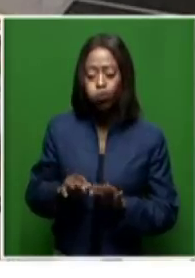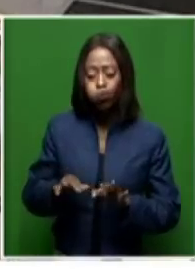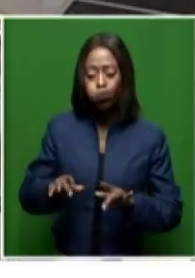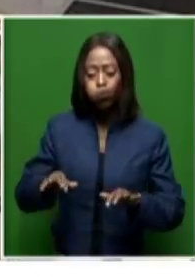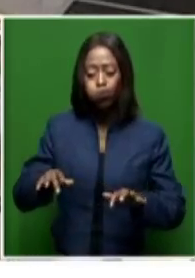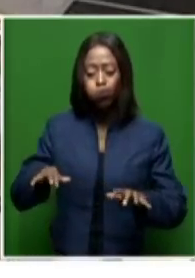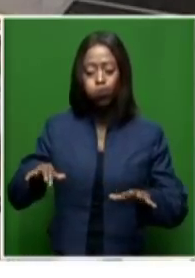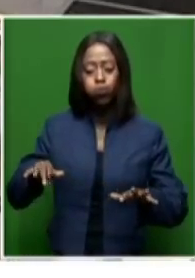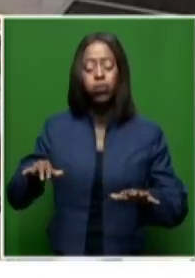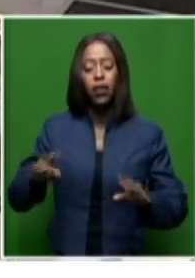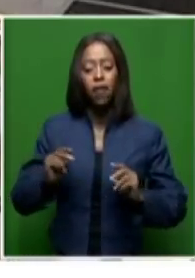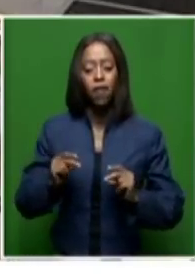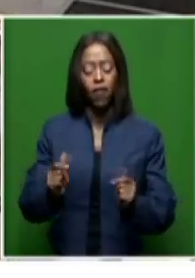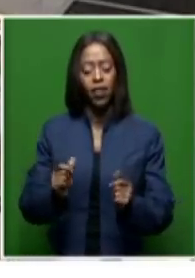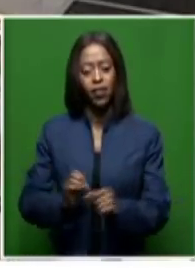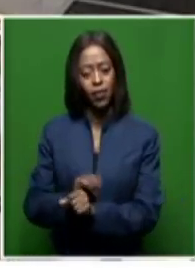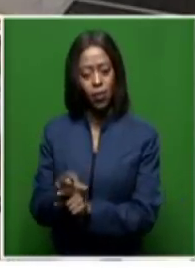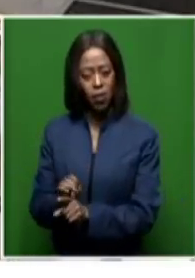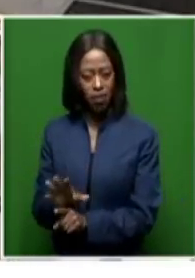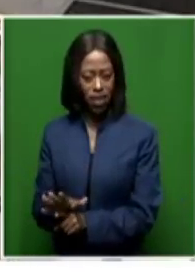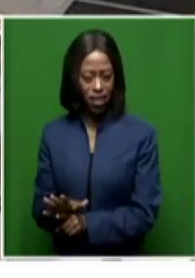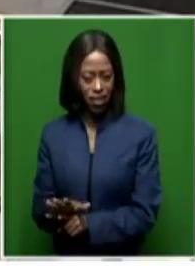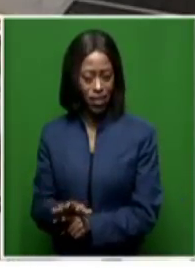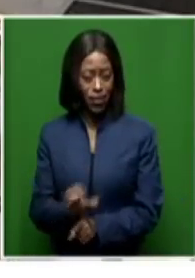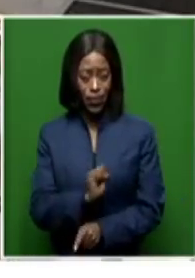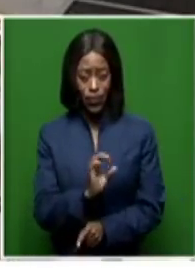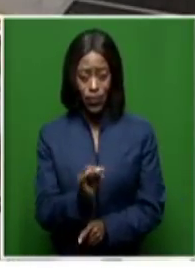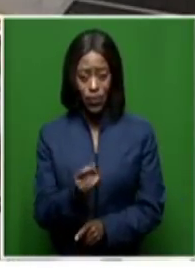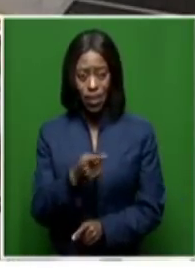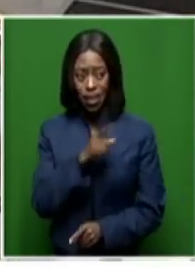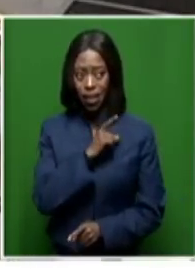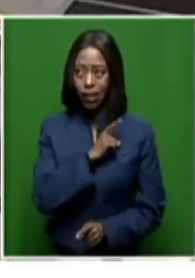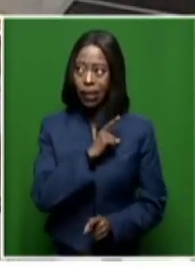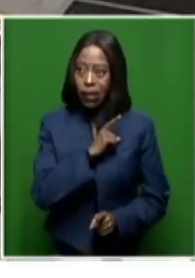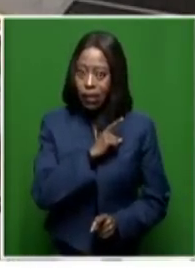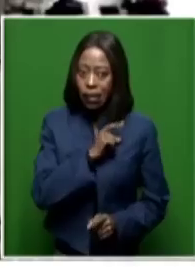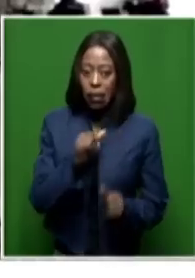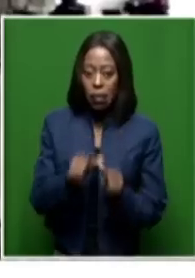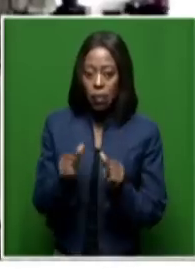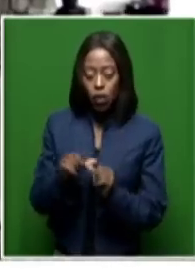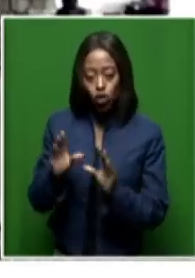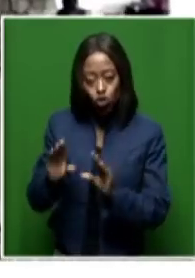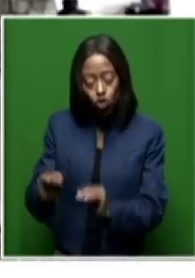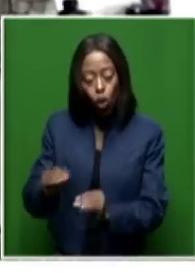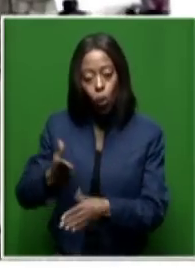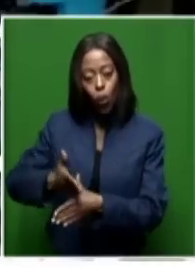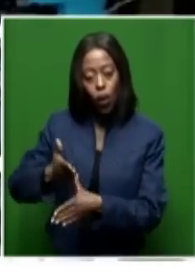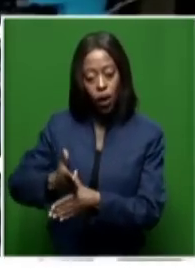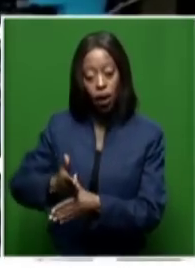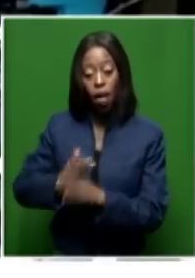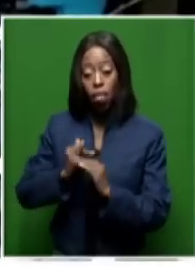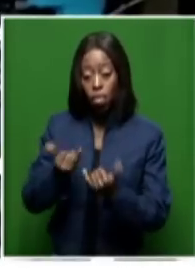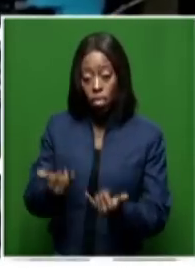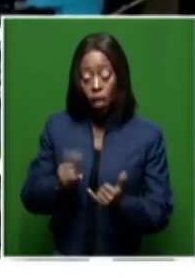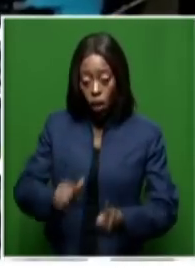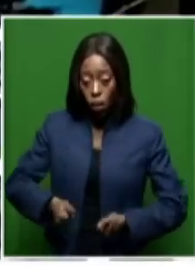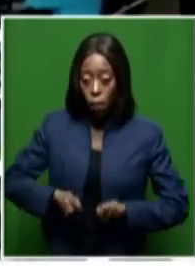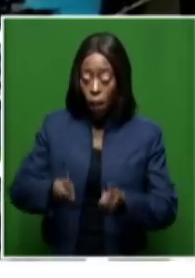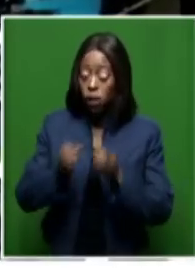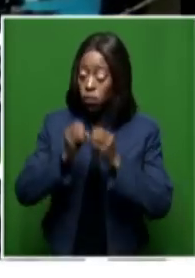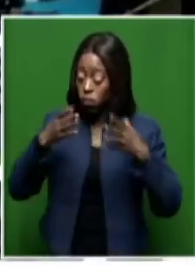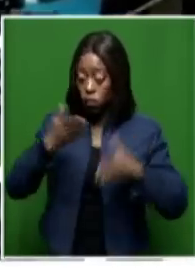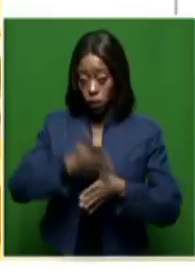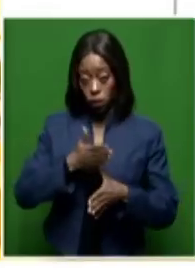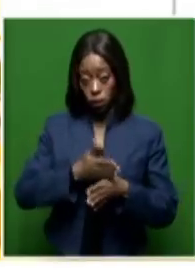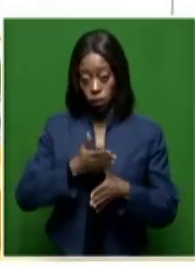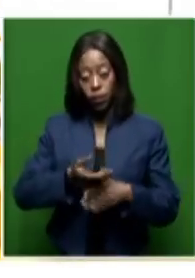of the virus. So it is only then that they stopped. So we're bringing them back, and it's a massive job. And remember,